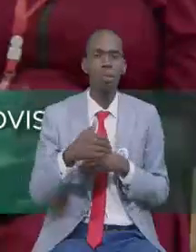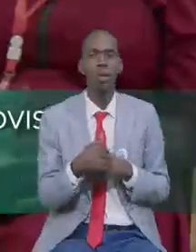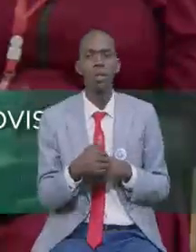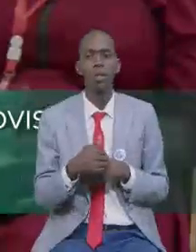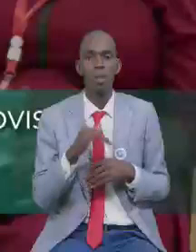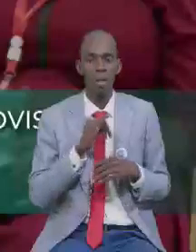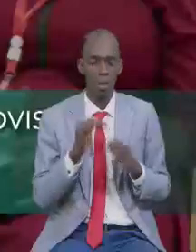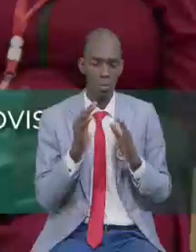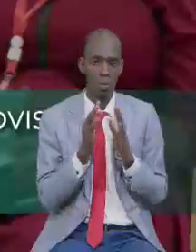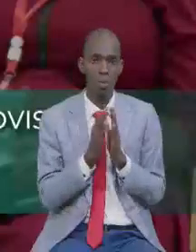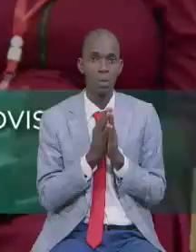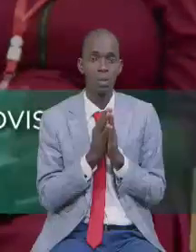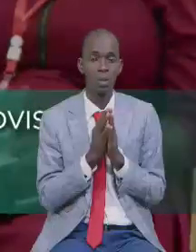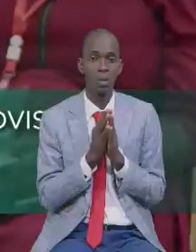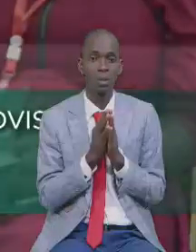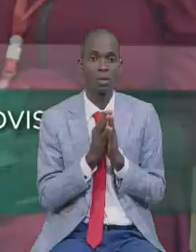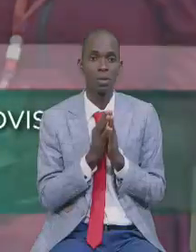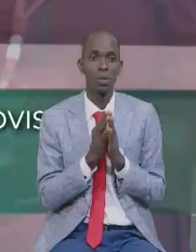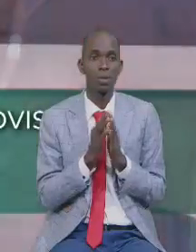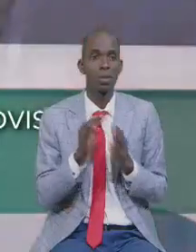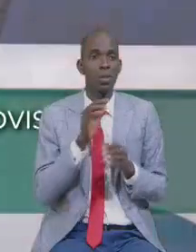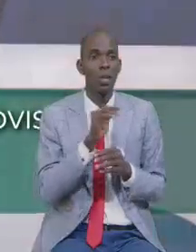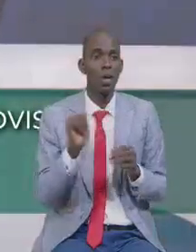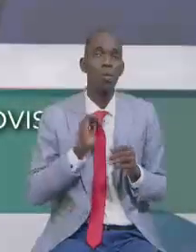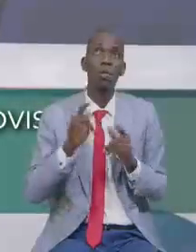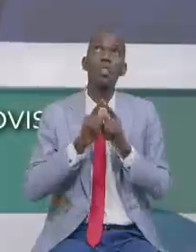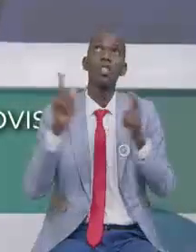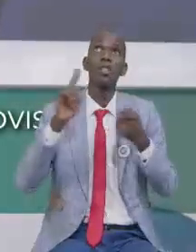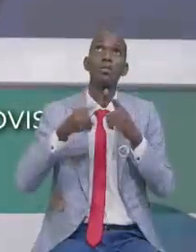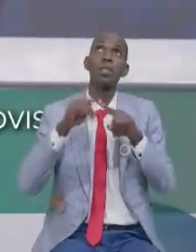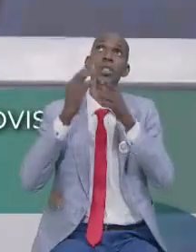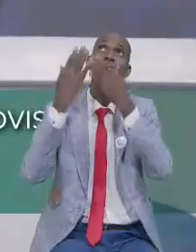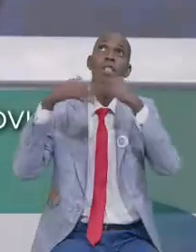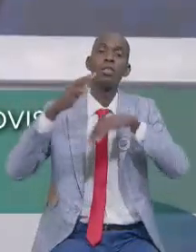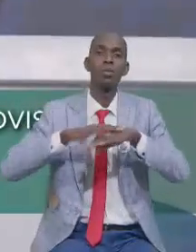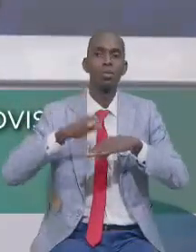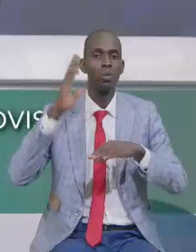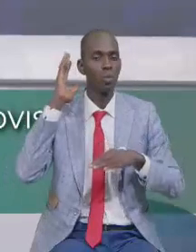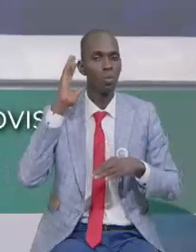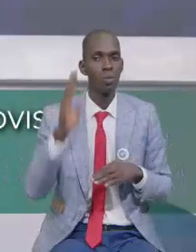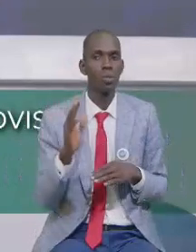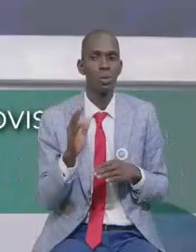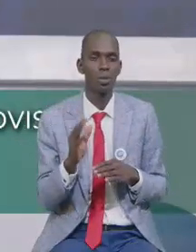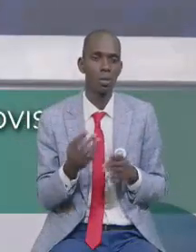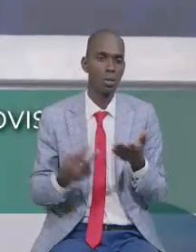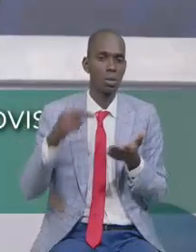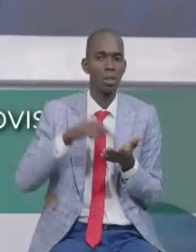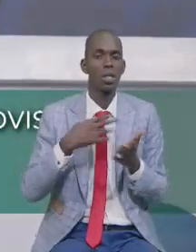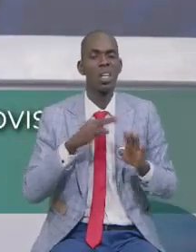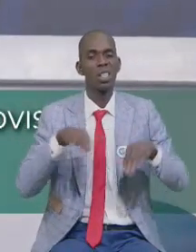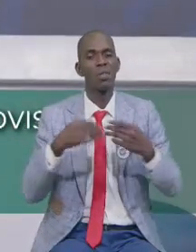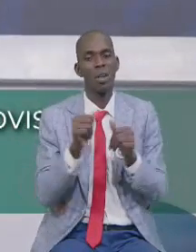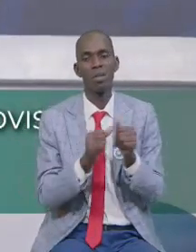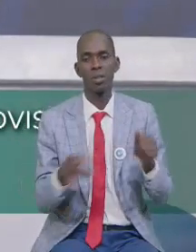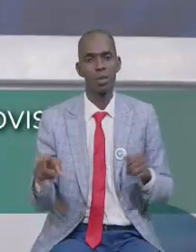great friend in heaven, he will rise from the throne and give you everything you need